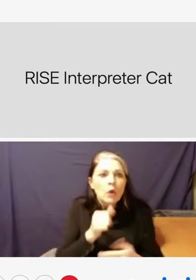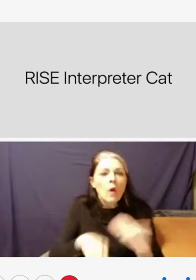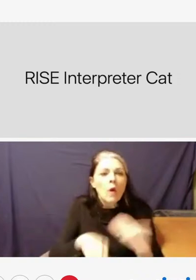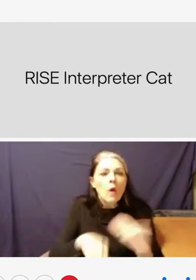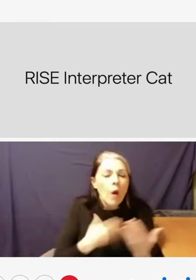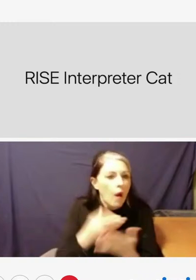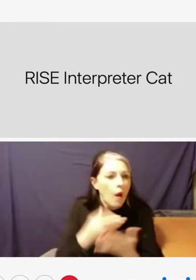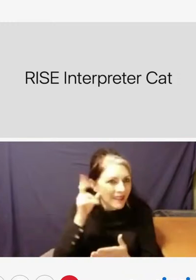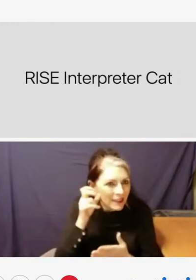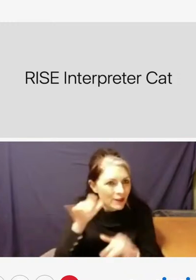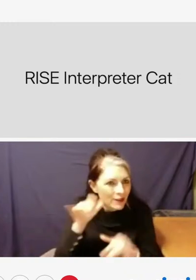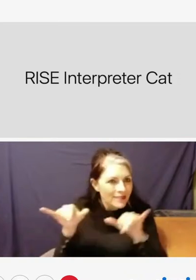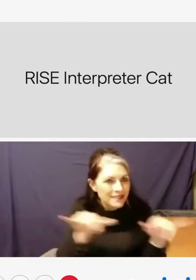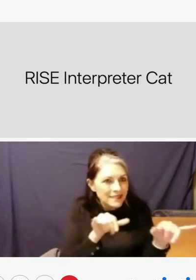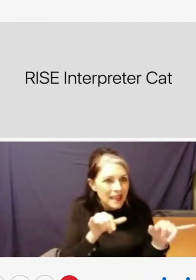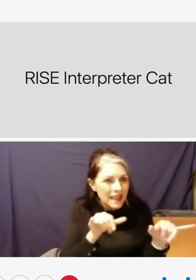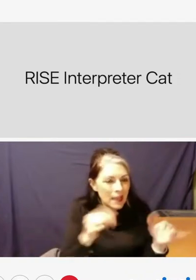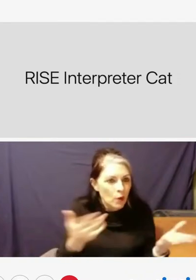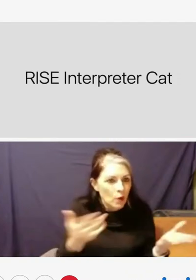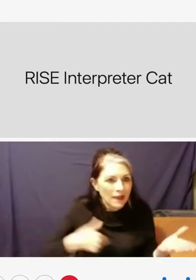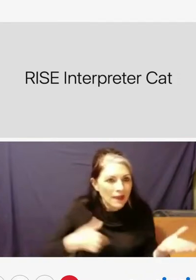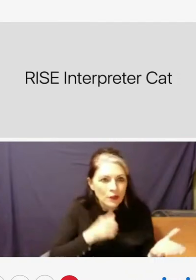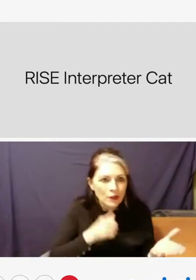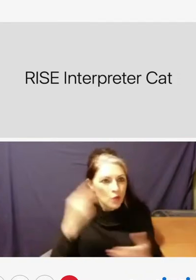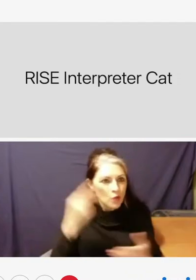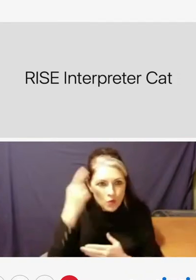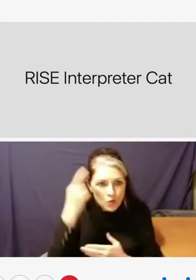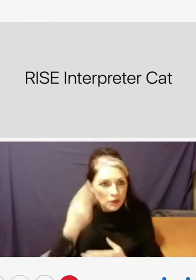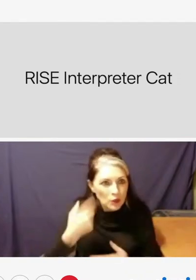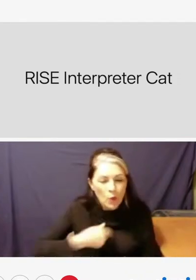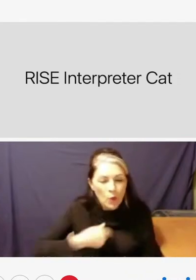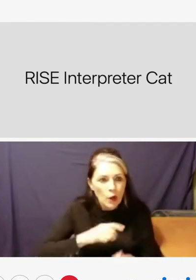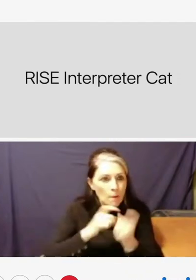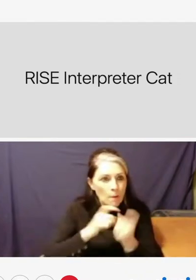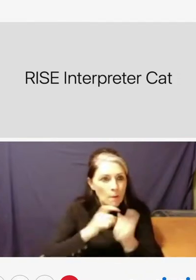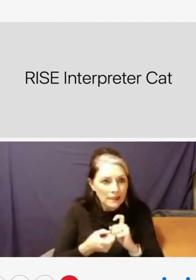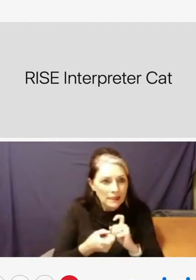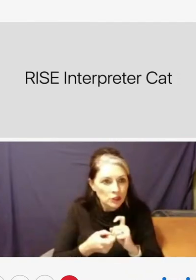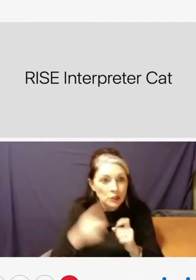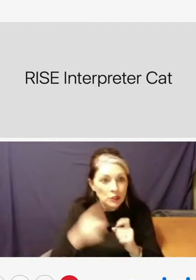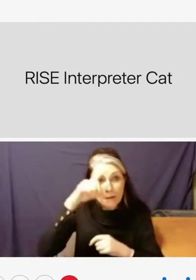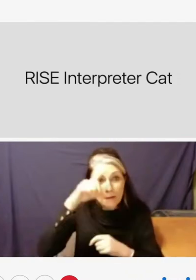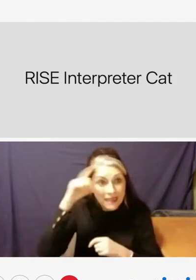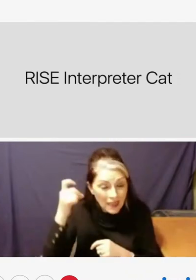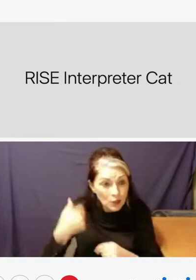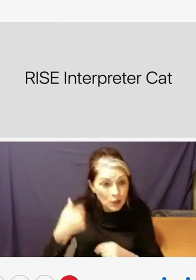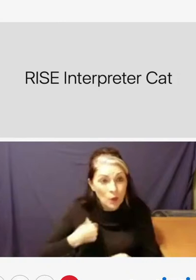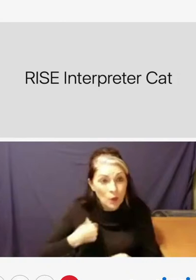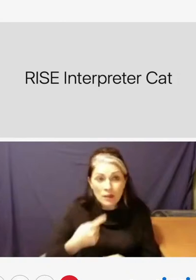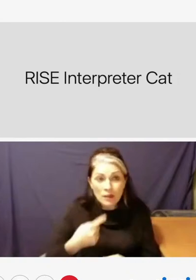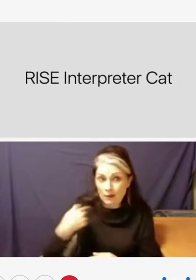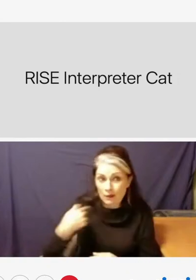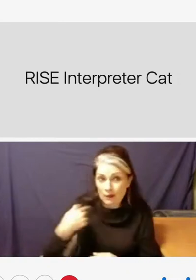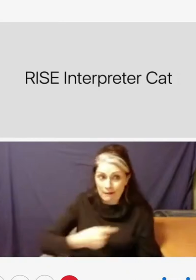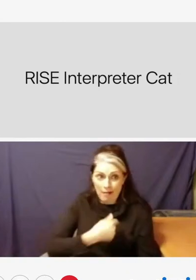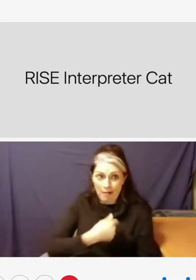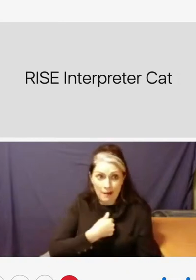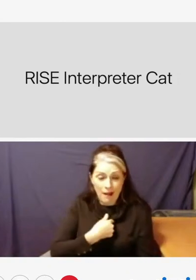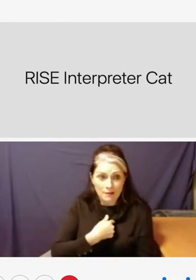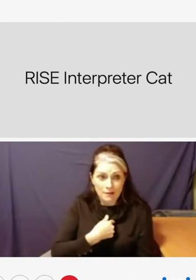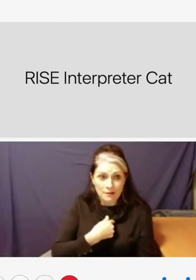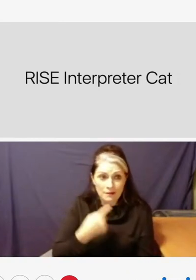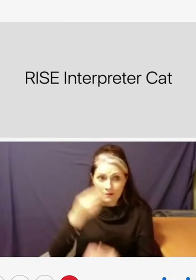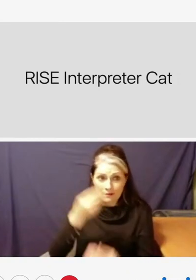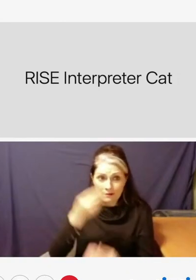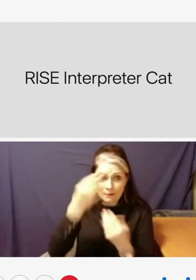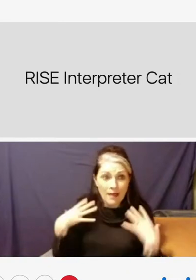here they don't all realize that we are making those changes because it is we're being told to do this but you you know by the health department so I